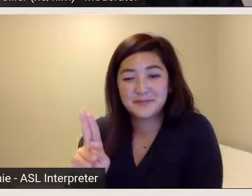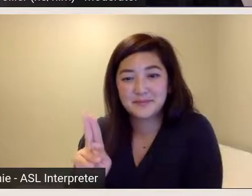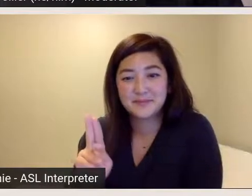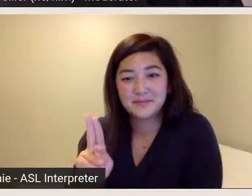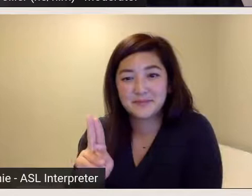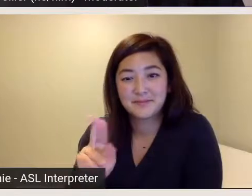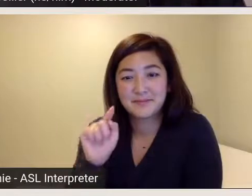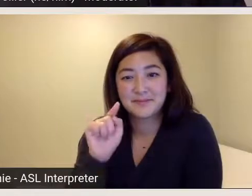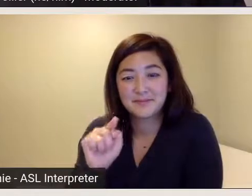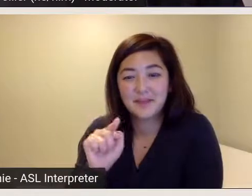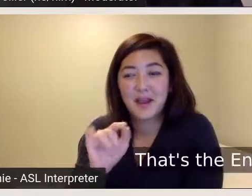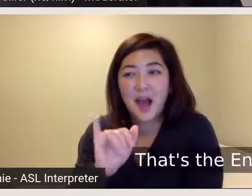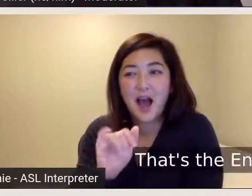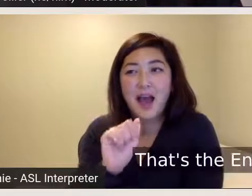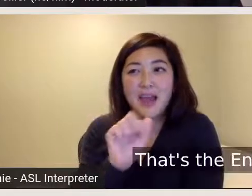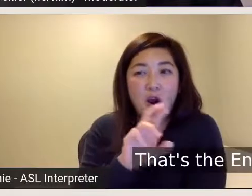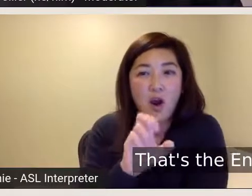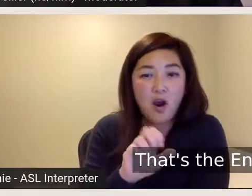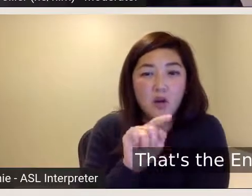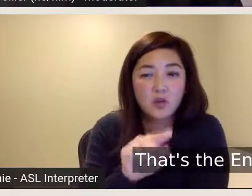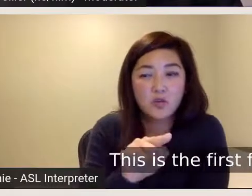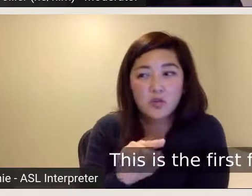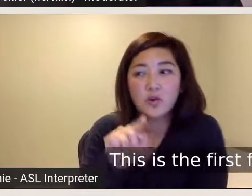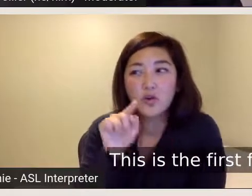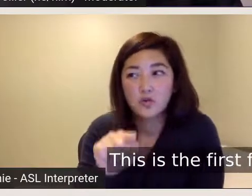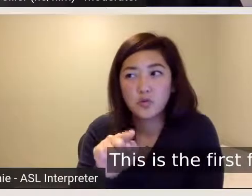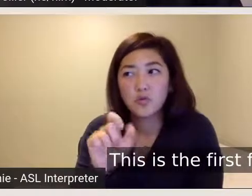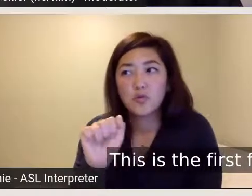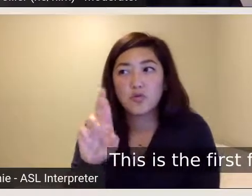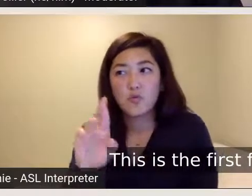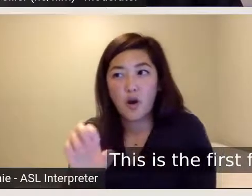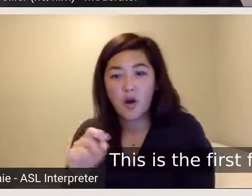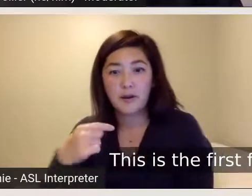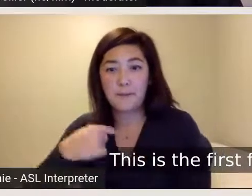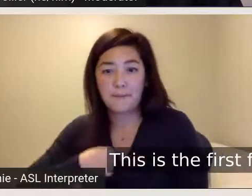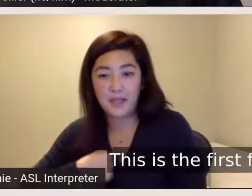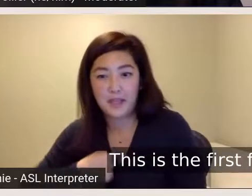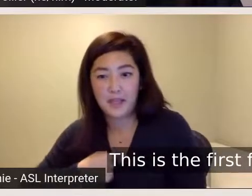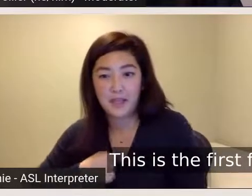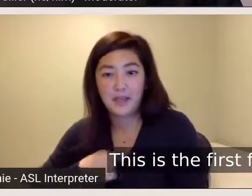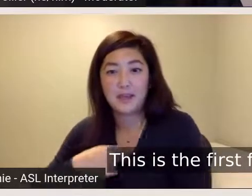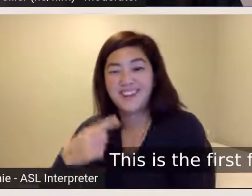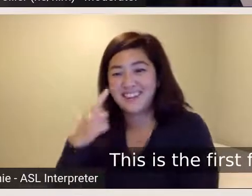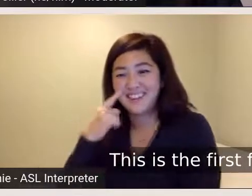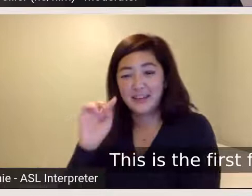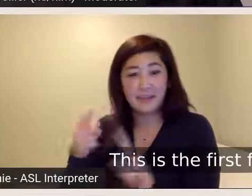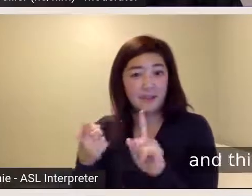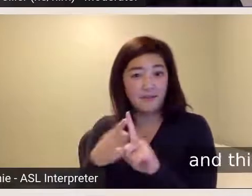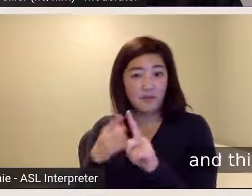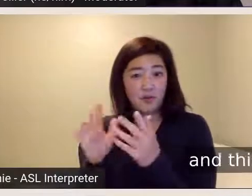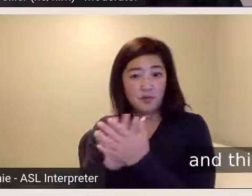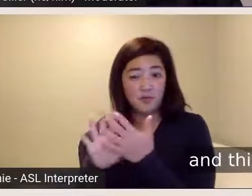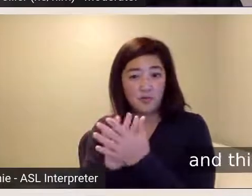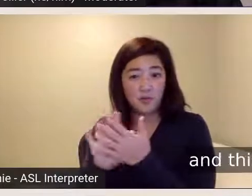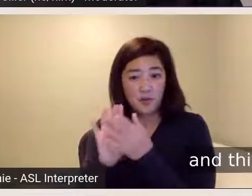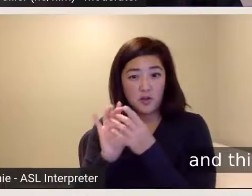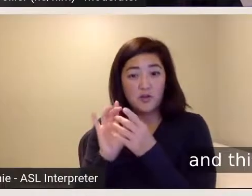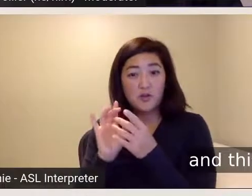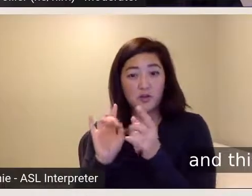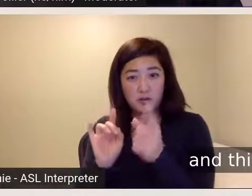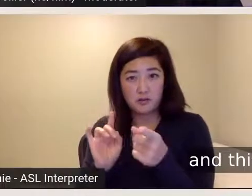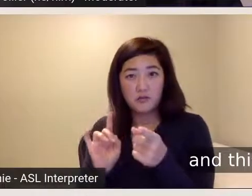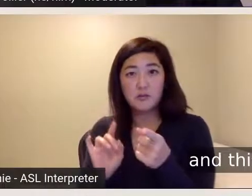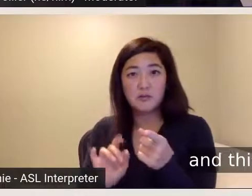am me. That's the English title, I think. This is the first film about Onomichi, and this